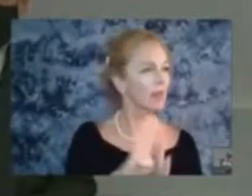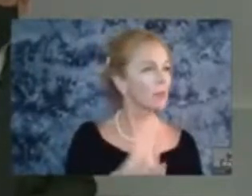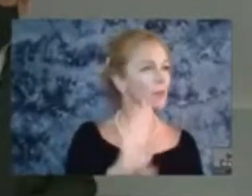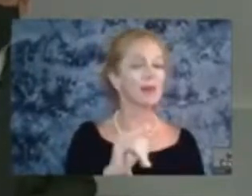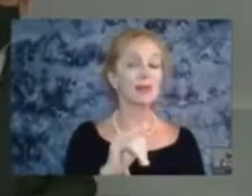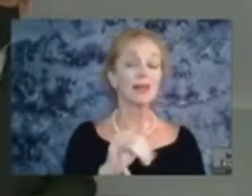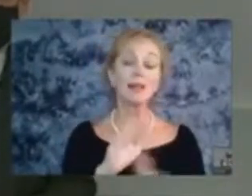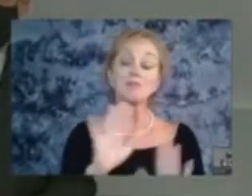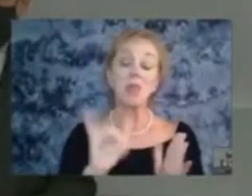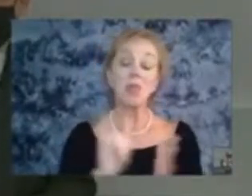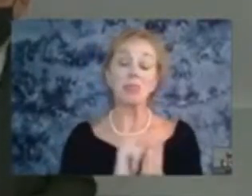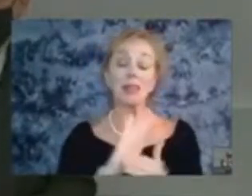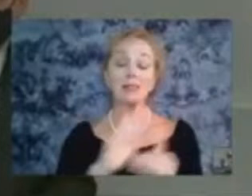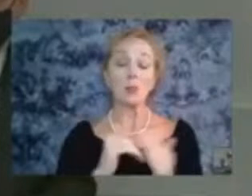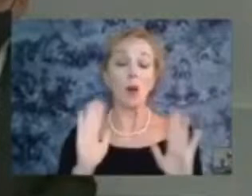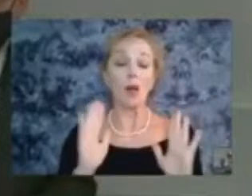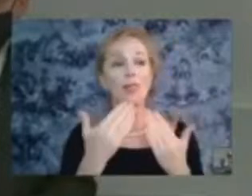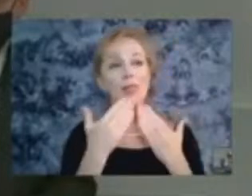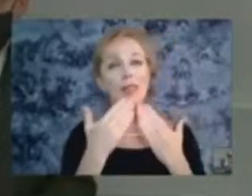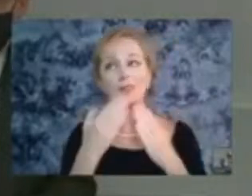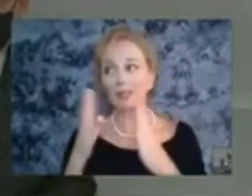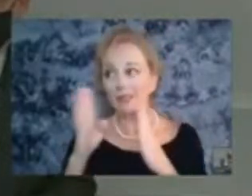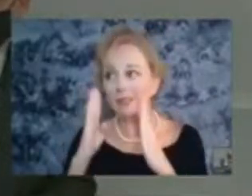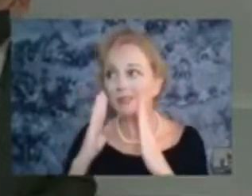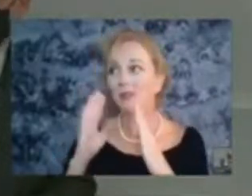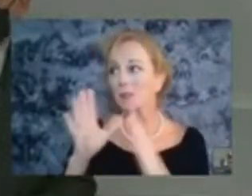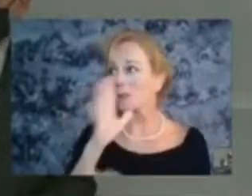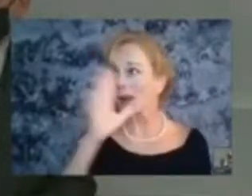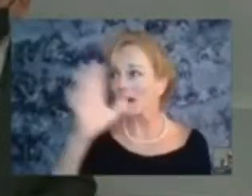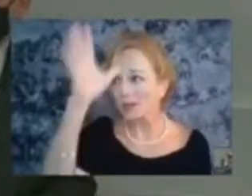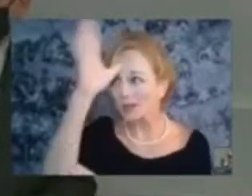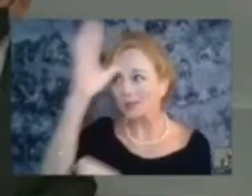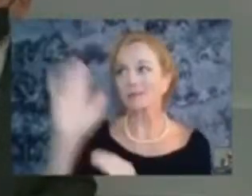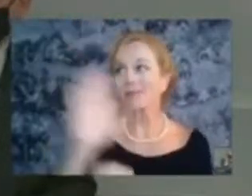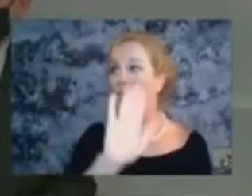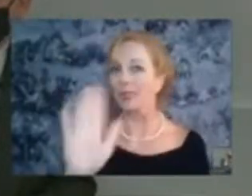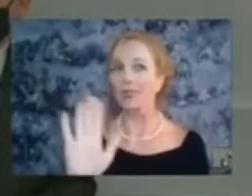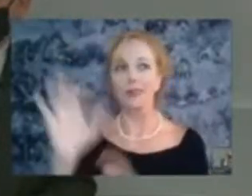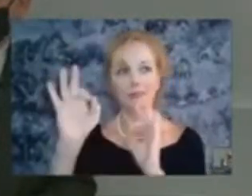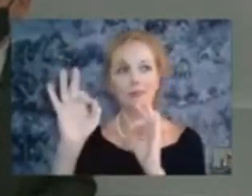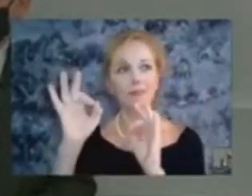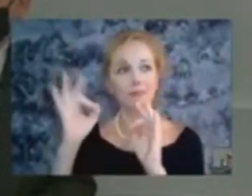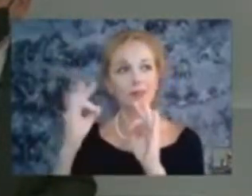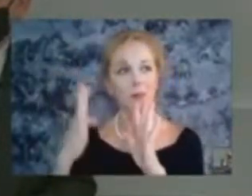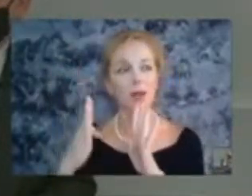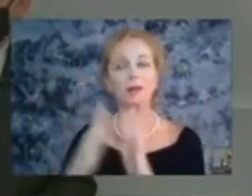you. Thank you very much. Thank you for listening to parents and the feedback. Ms. De La Hara.